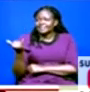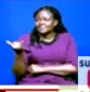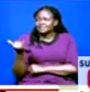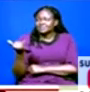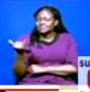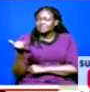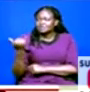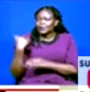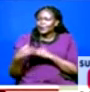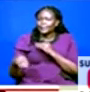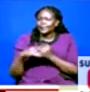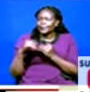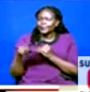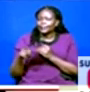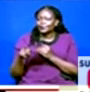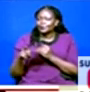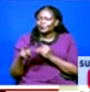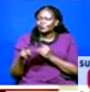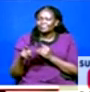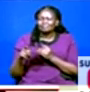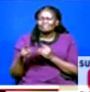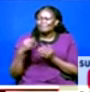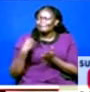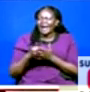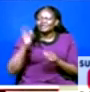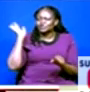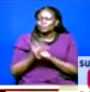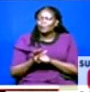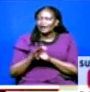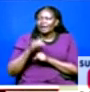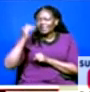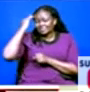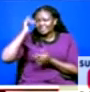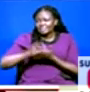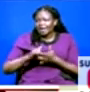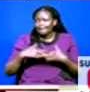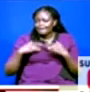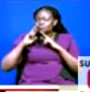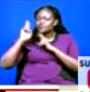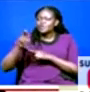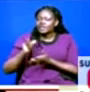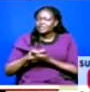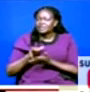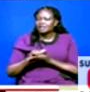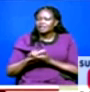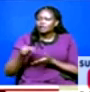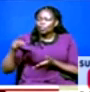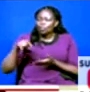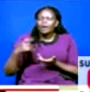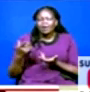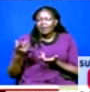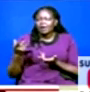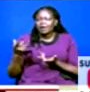up this infrastructure is quite a huge expense. And I think I'm happy to report that we were able to